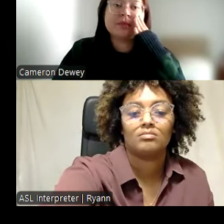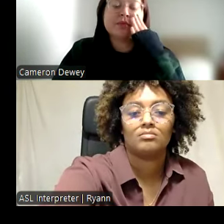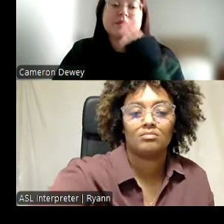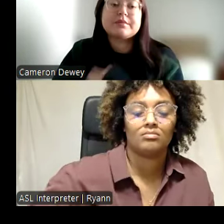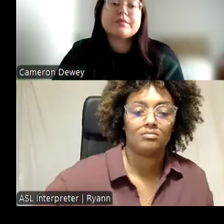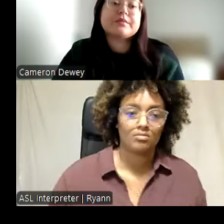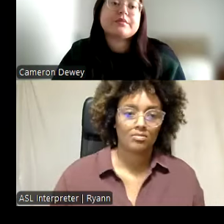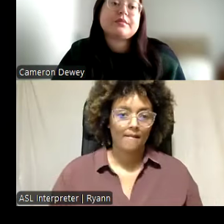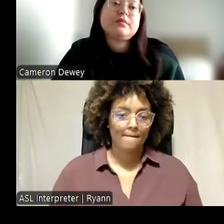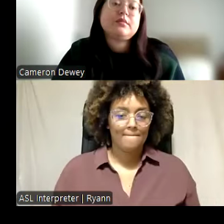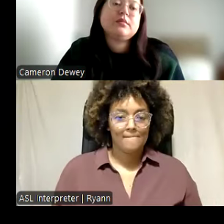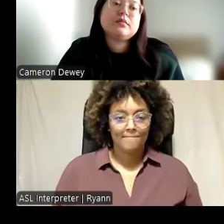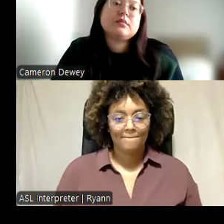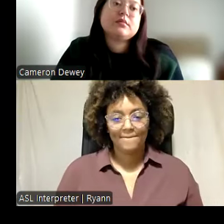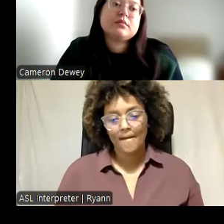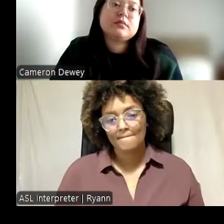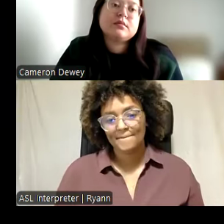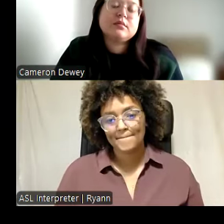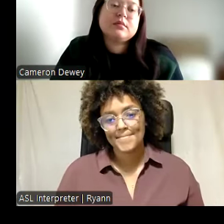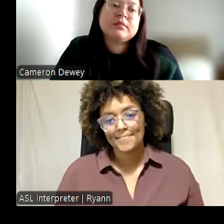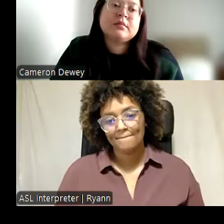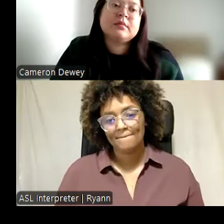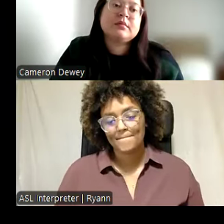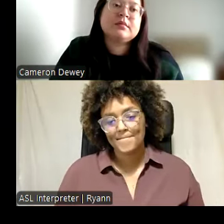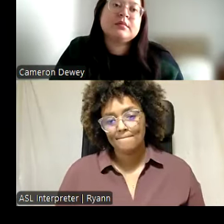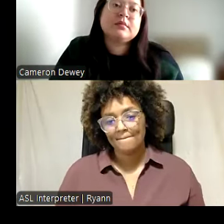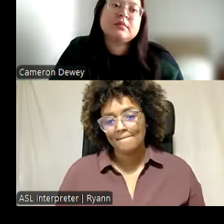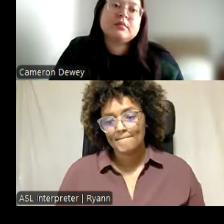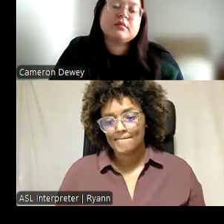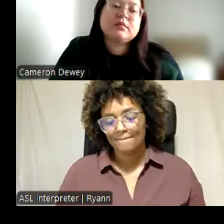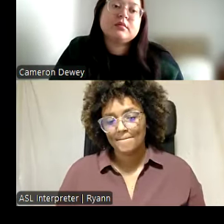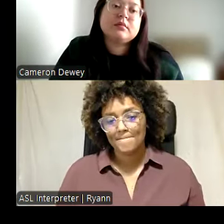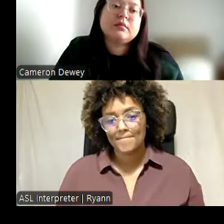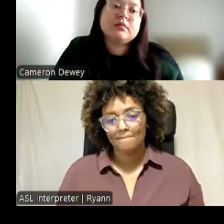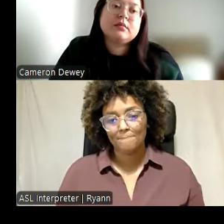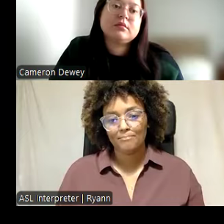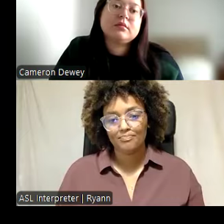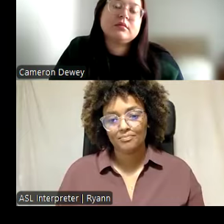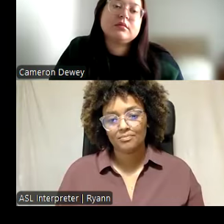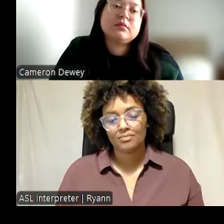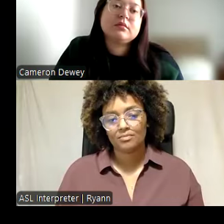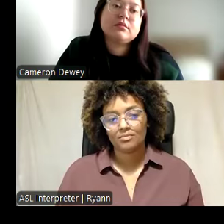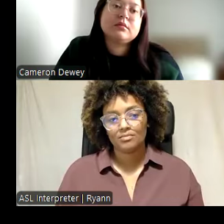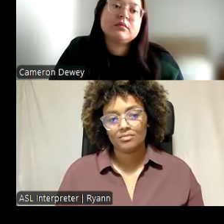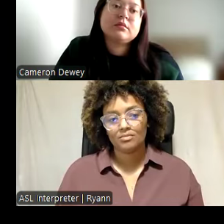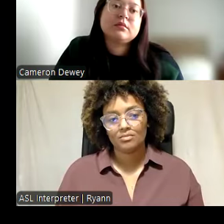to tell us anything that you remember about his flat? Anything at all? A dog barking.